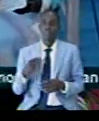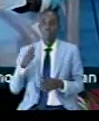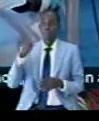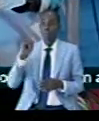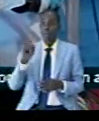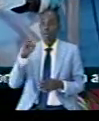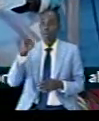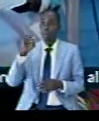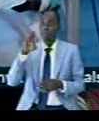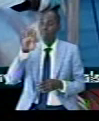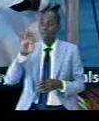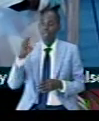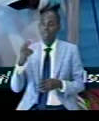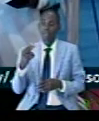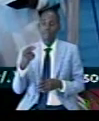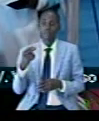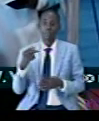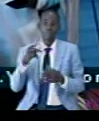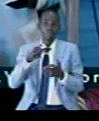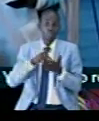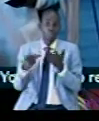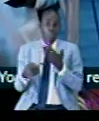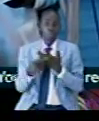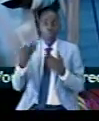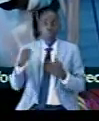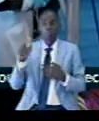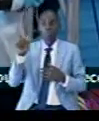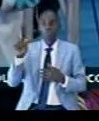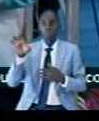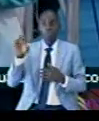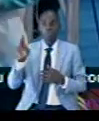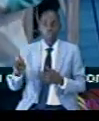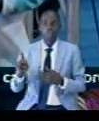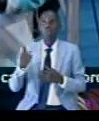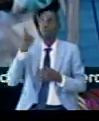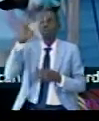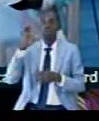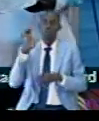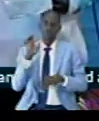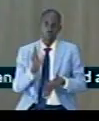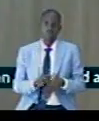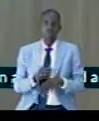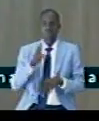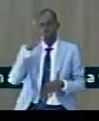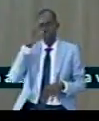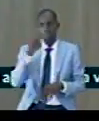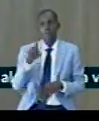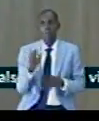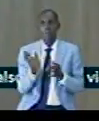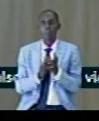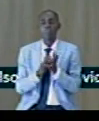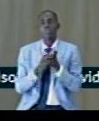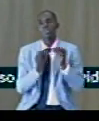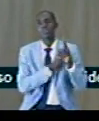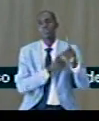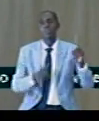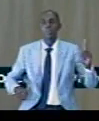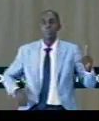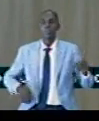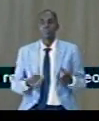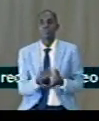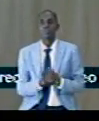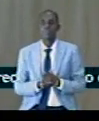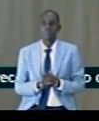GCK edition, God touched him. Let us hear from him. Praise the Lord.